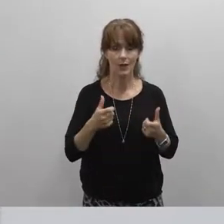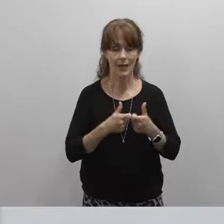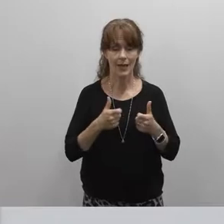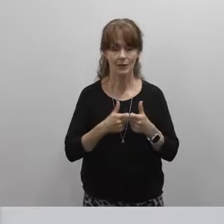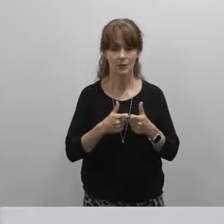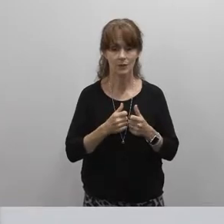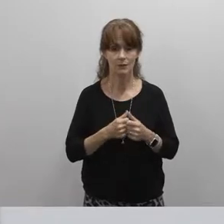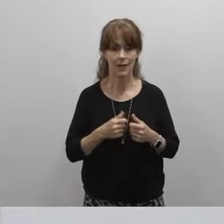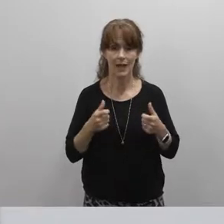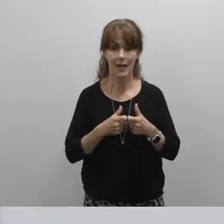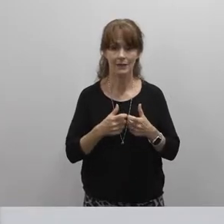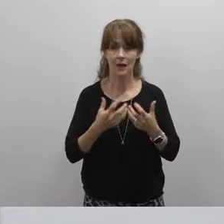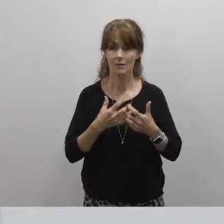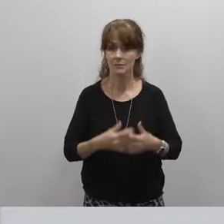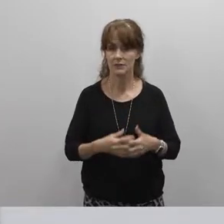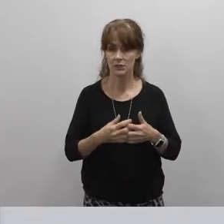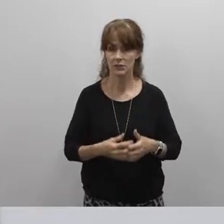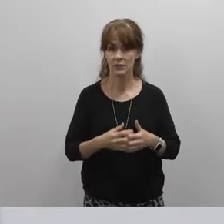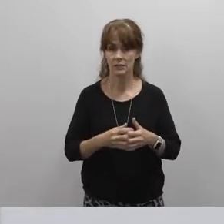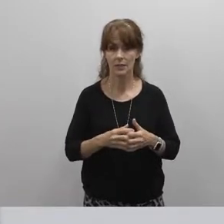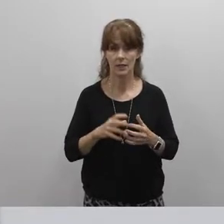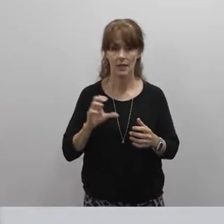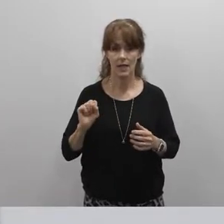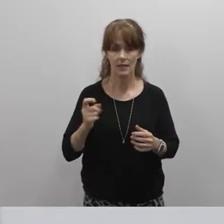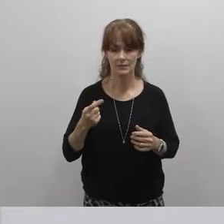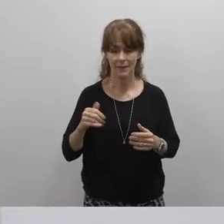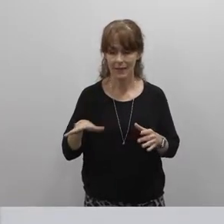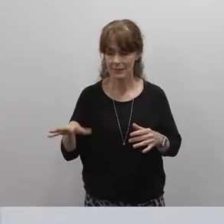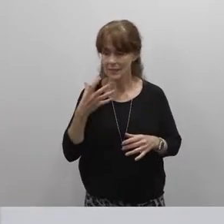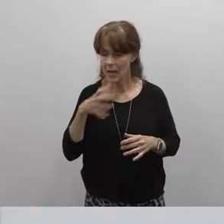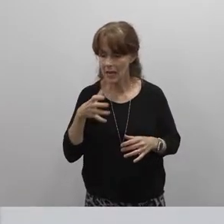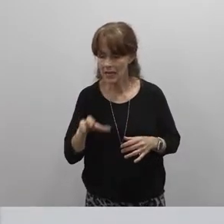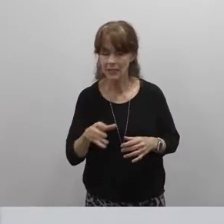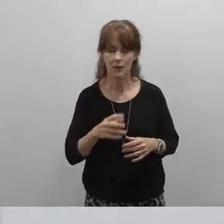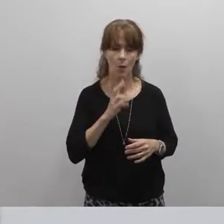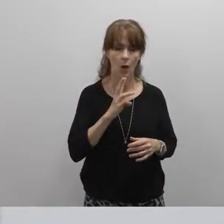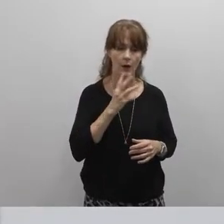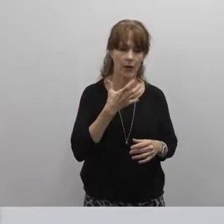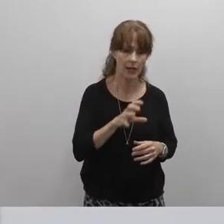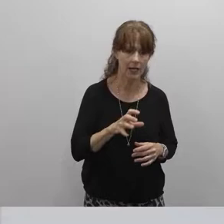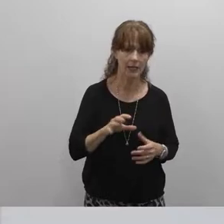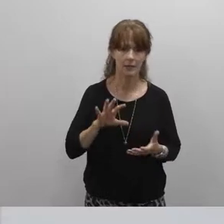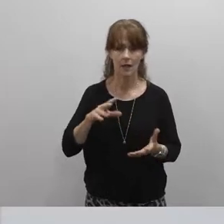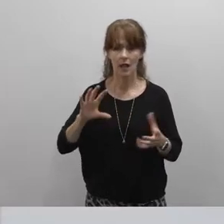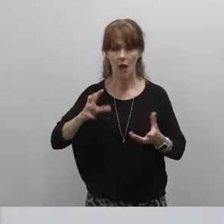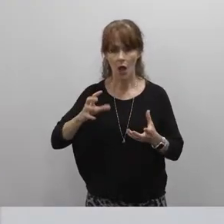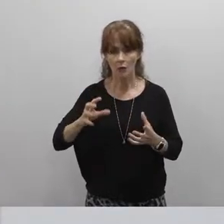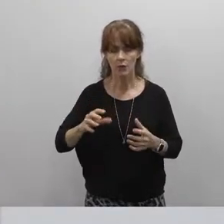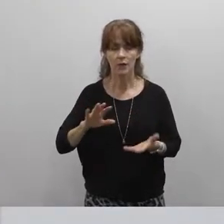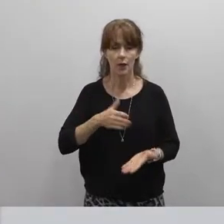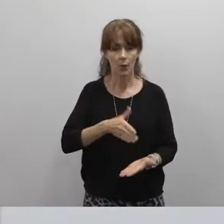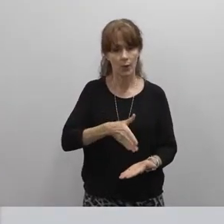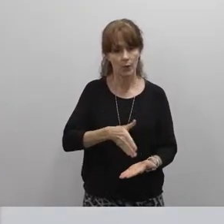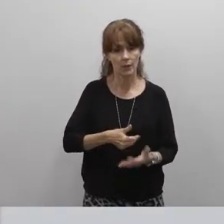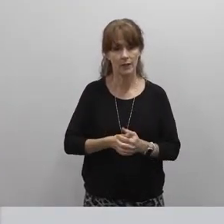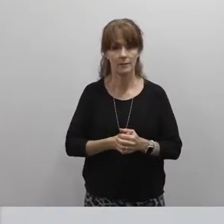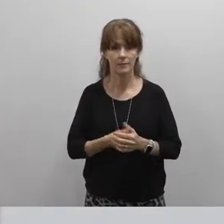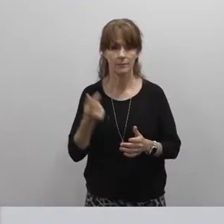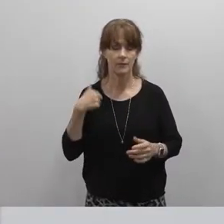all electrified machines for space heating, water heating, laundry, cooking. We are going to